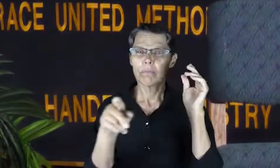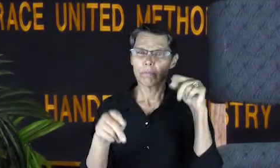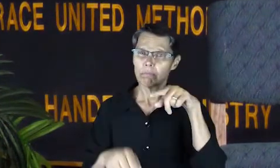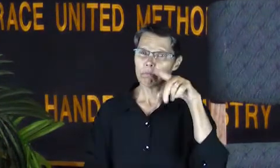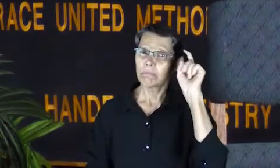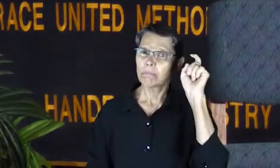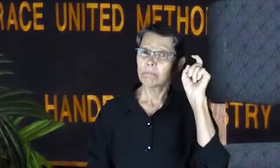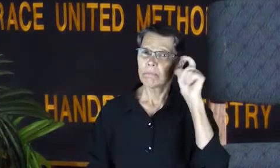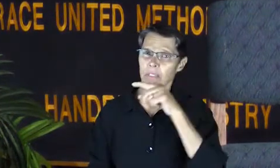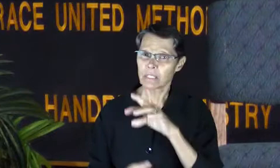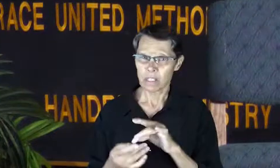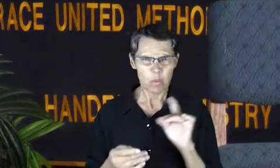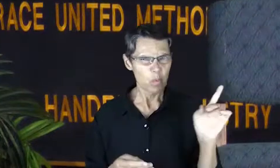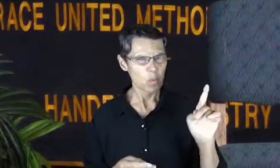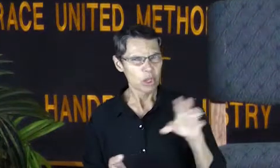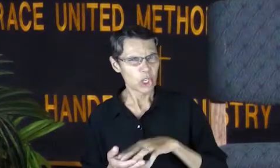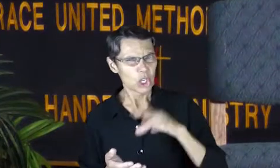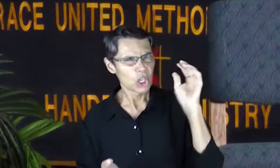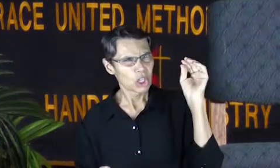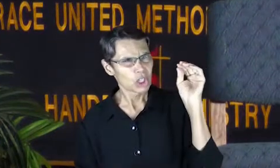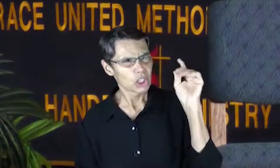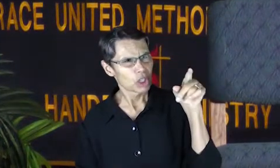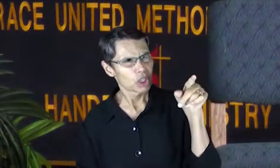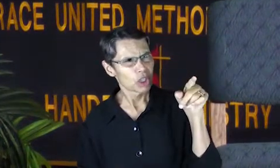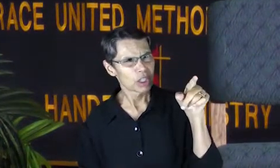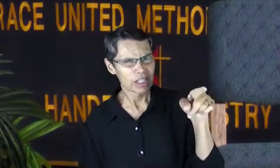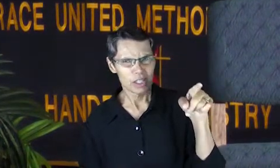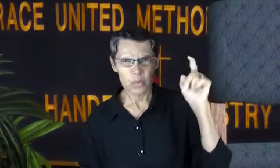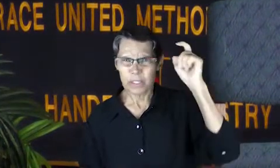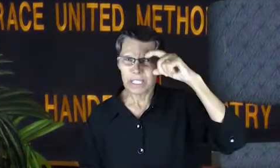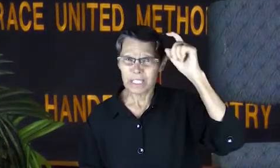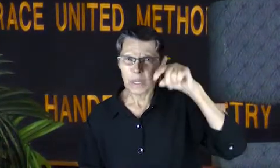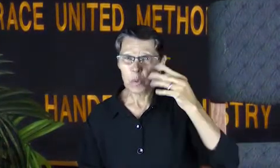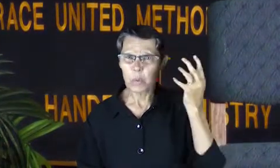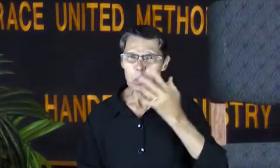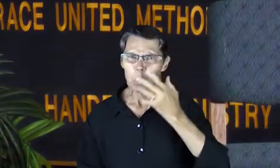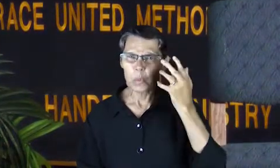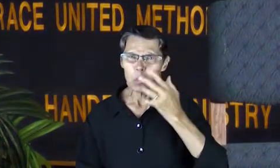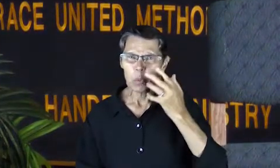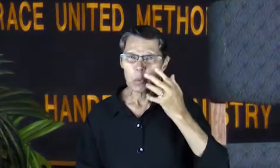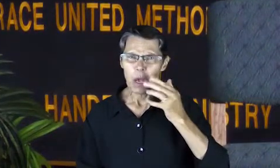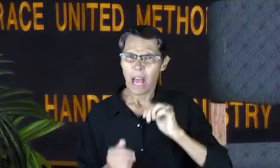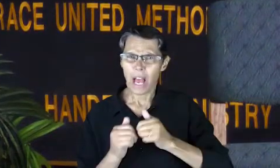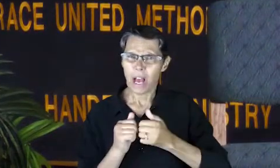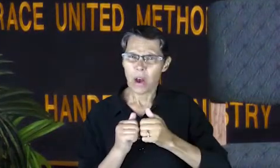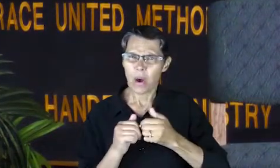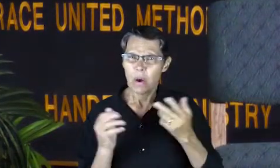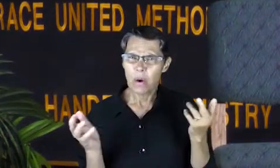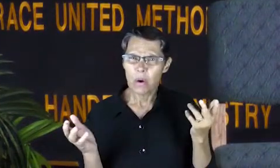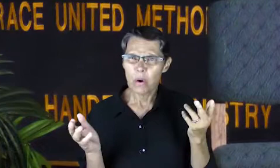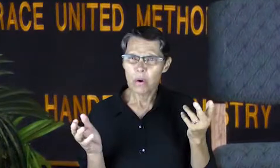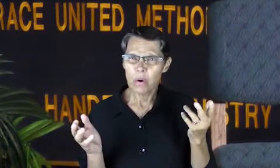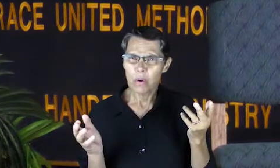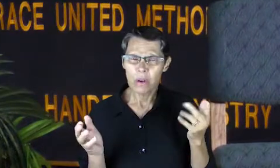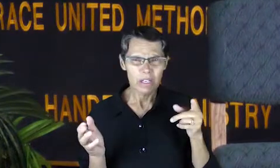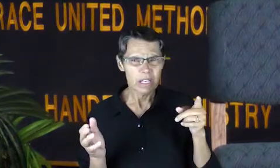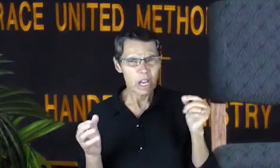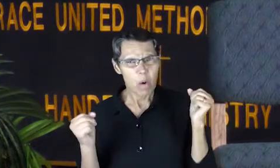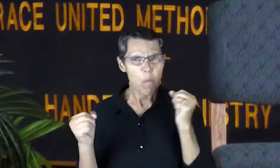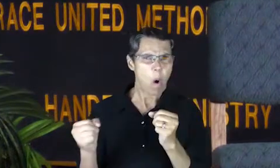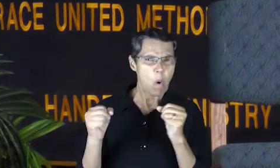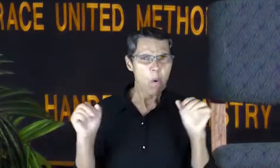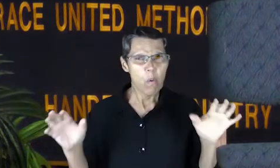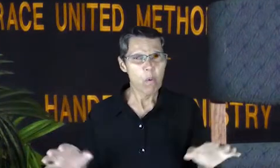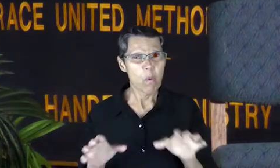him were astounded. They said, "Where did this man get all this? What is this wisdom that has been given to him?